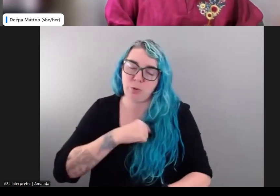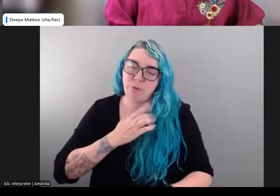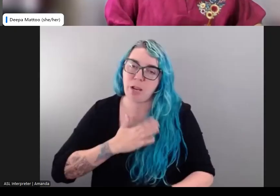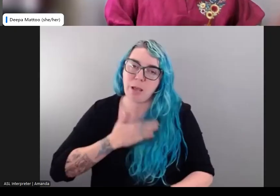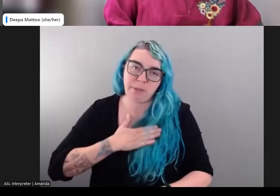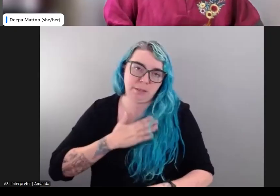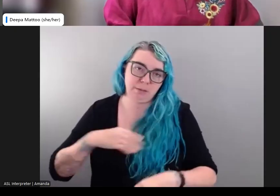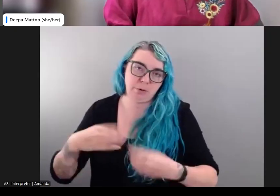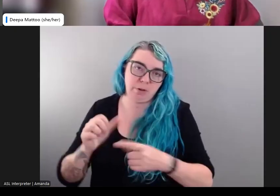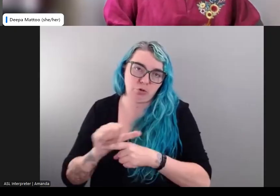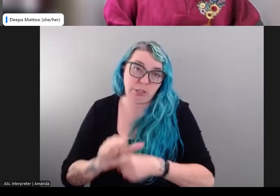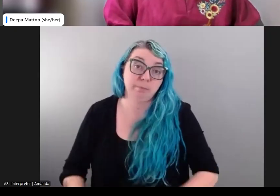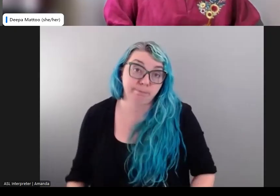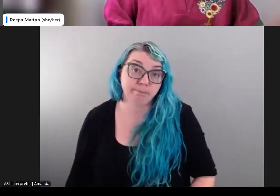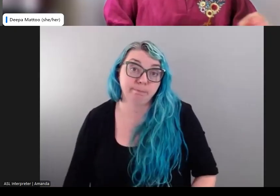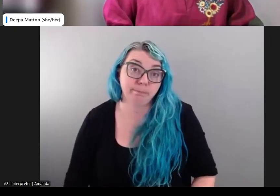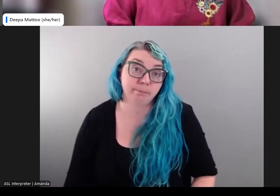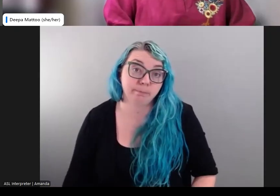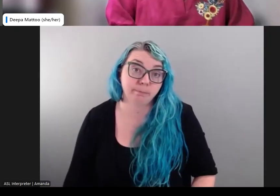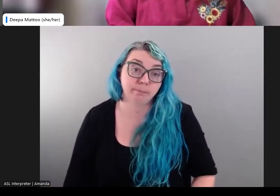do trainings for you guys. So